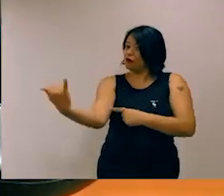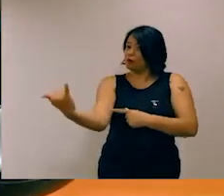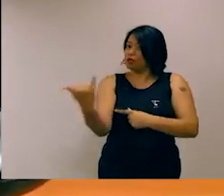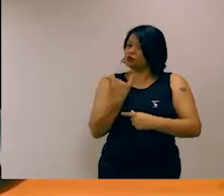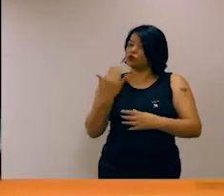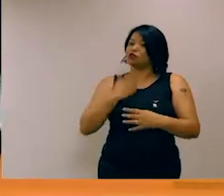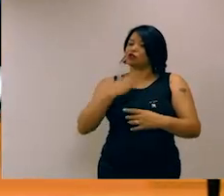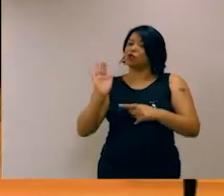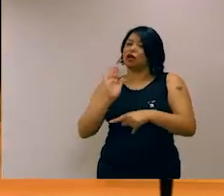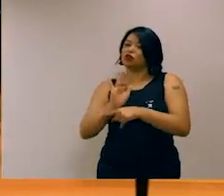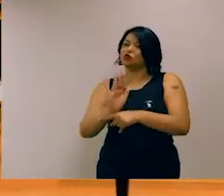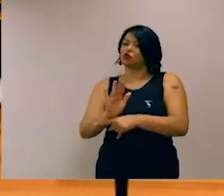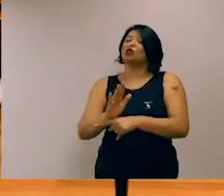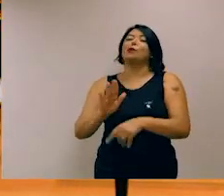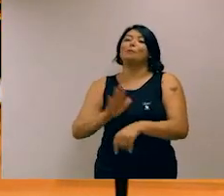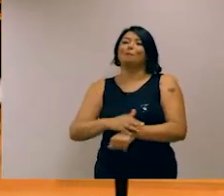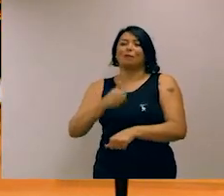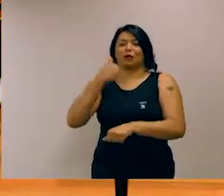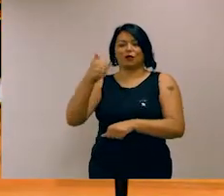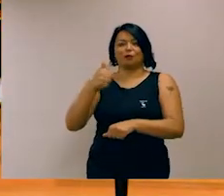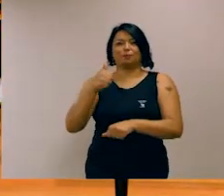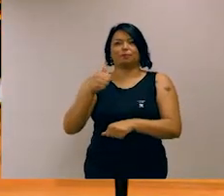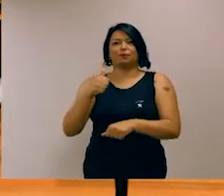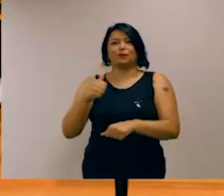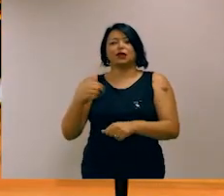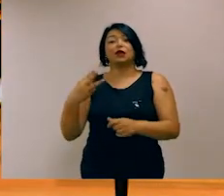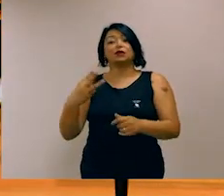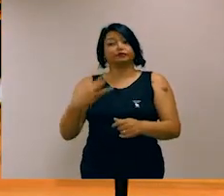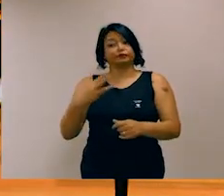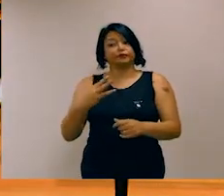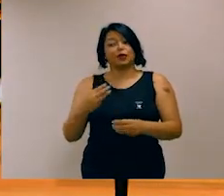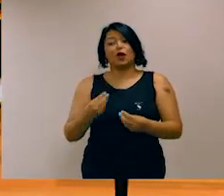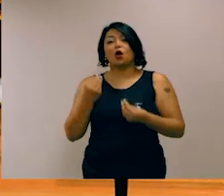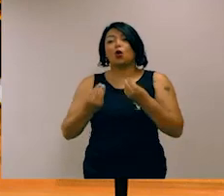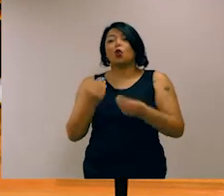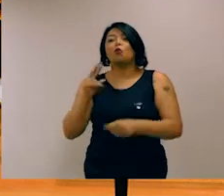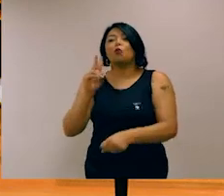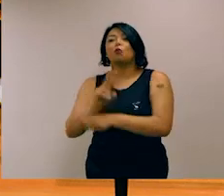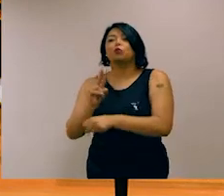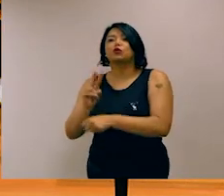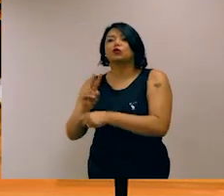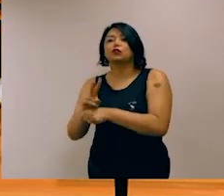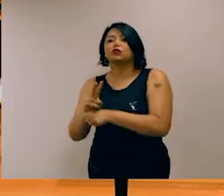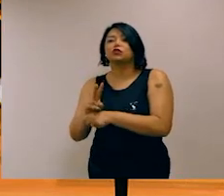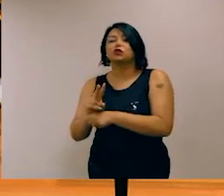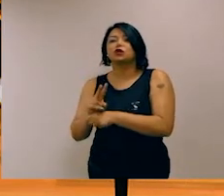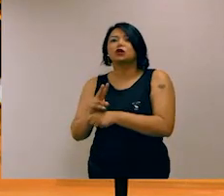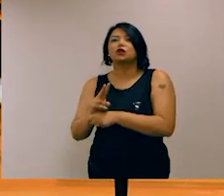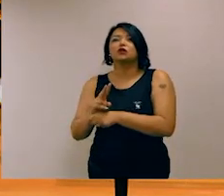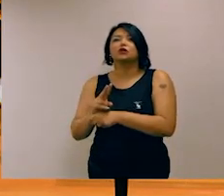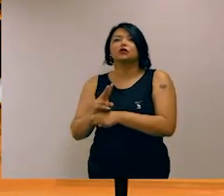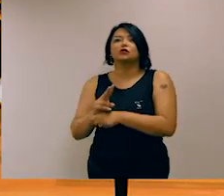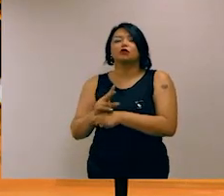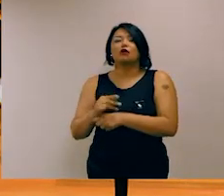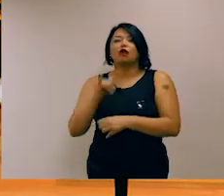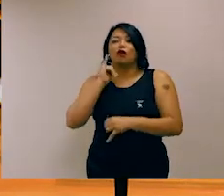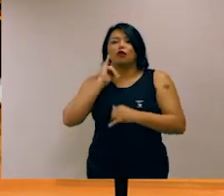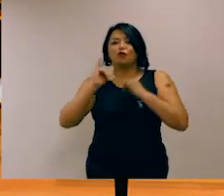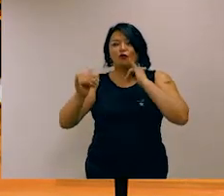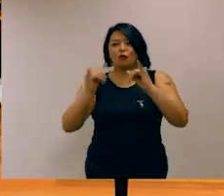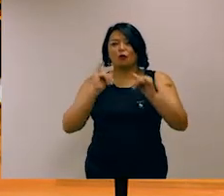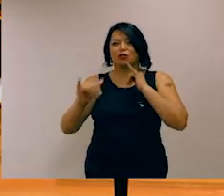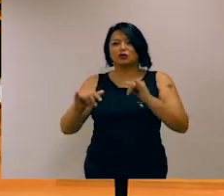and commitment to somehow try to protect that which is our